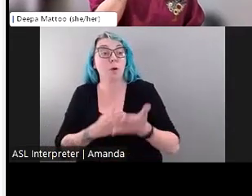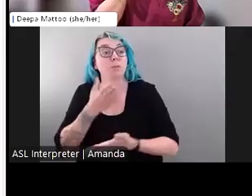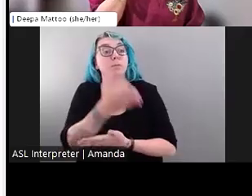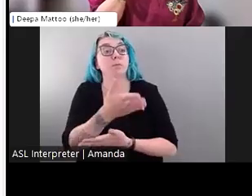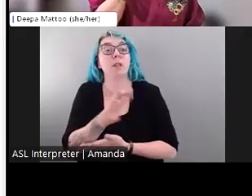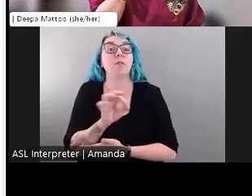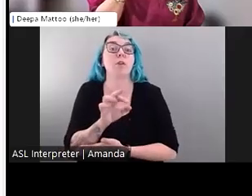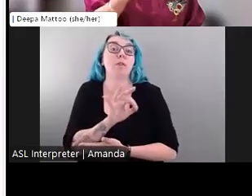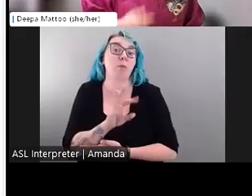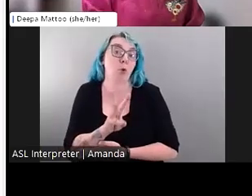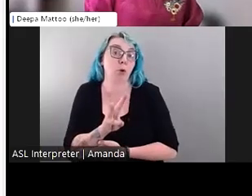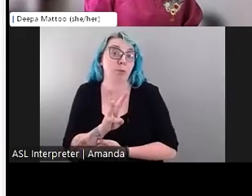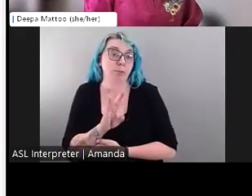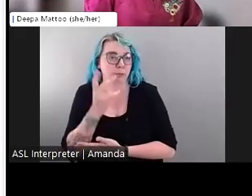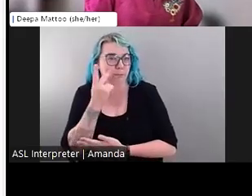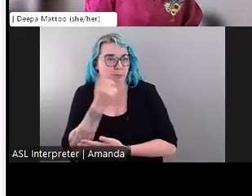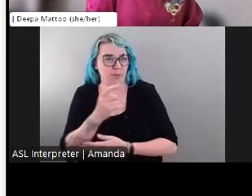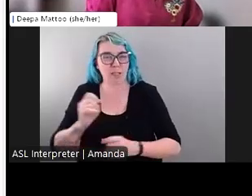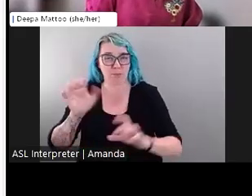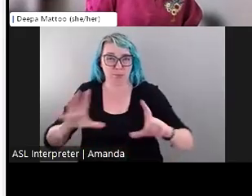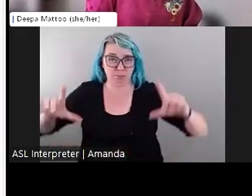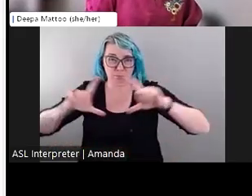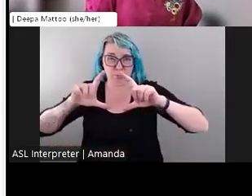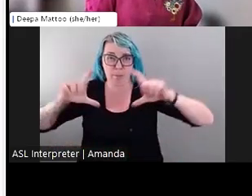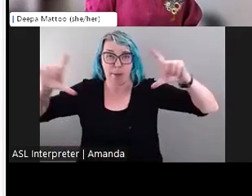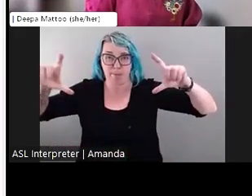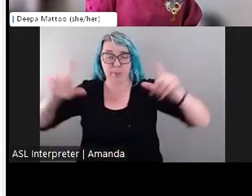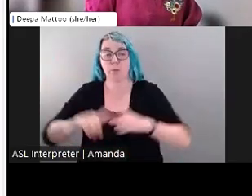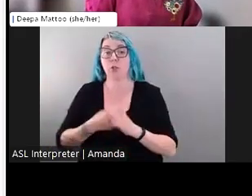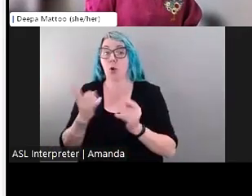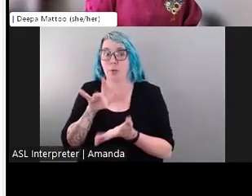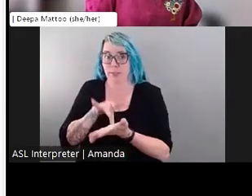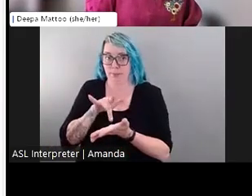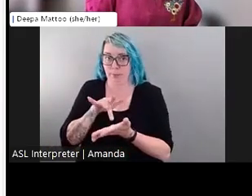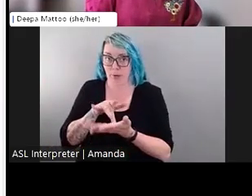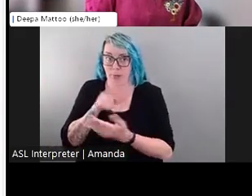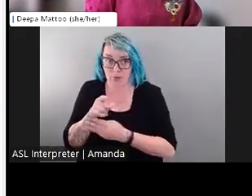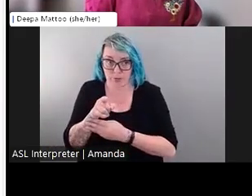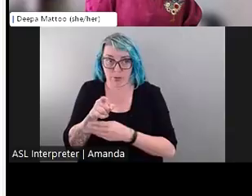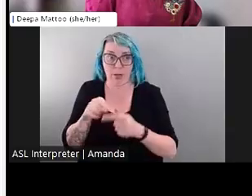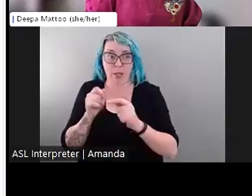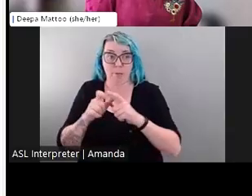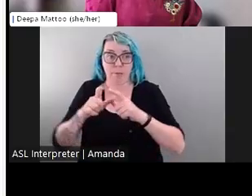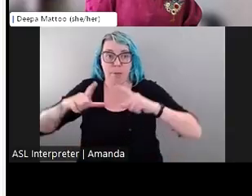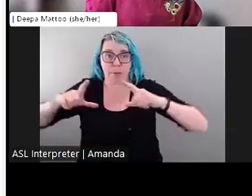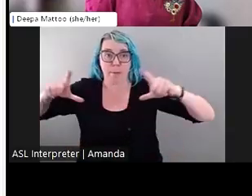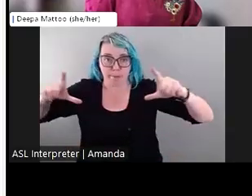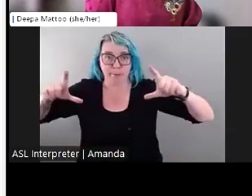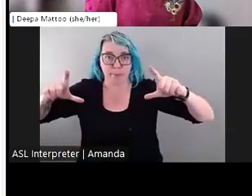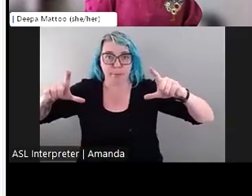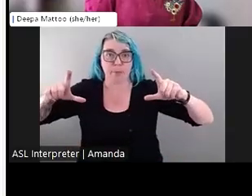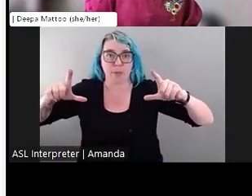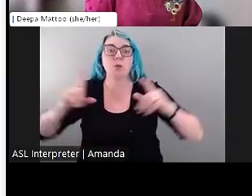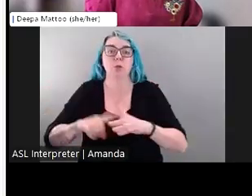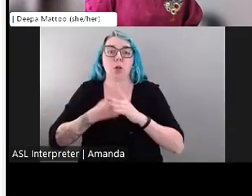in the center, starting with the most individual level factors and expanding to social and institutional factors. The framework